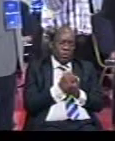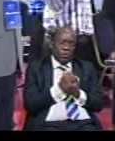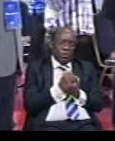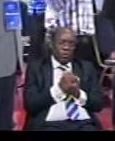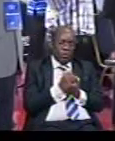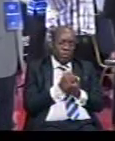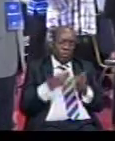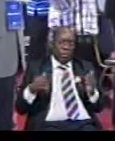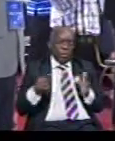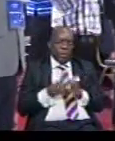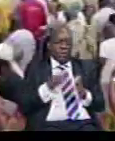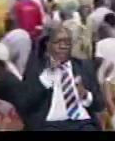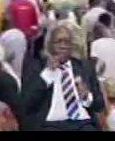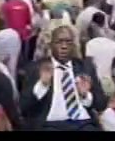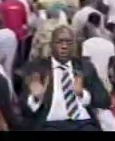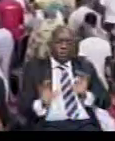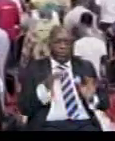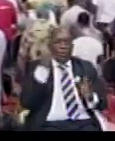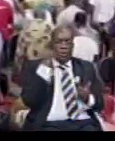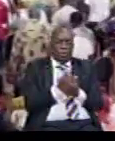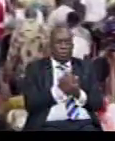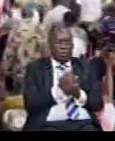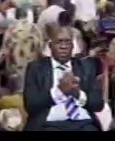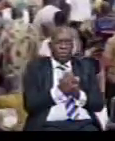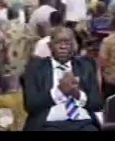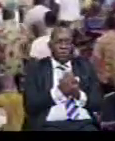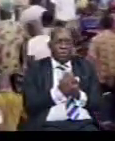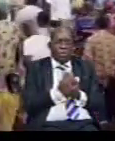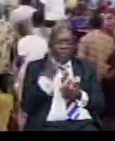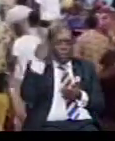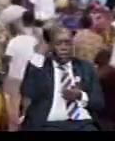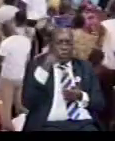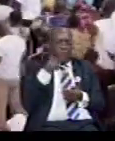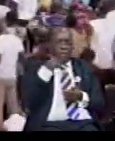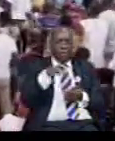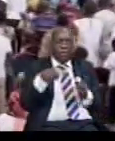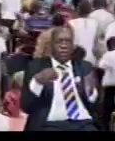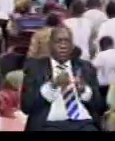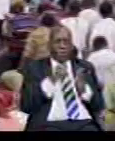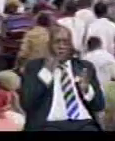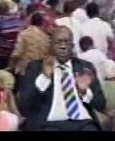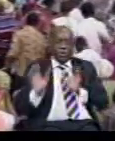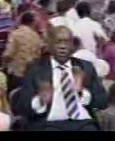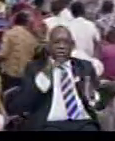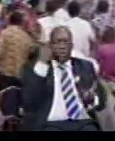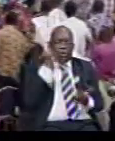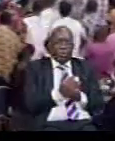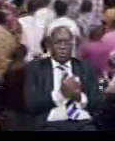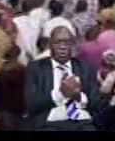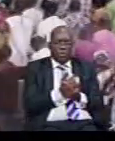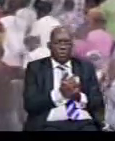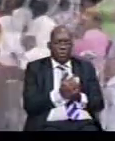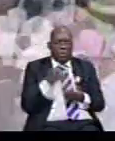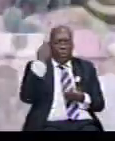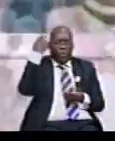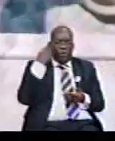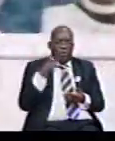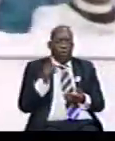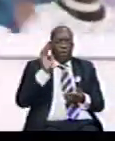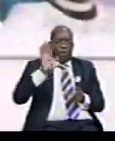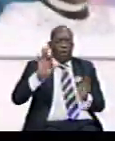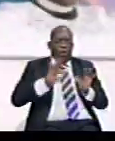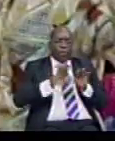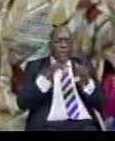It is done. For you, it is done. For your family, it